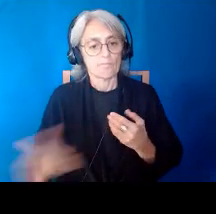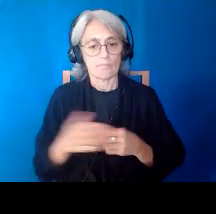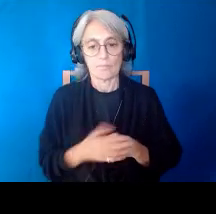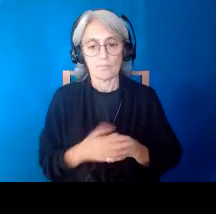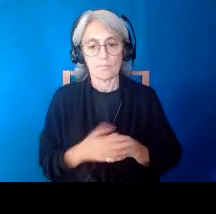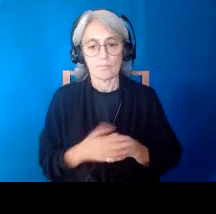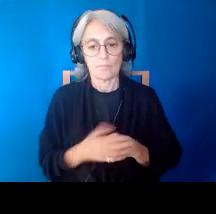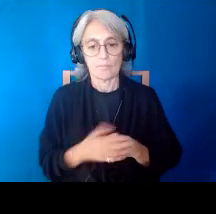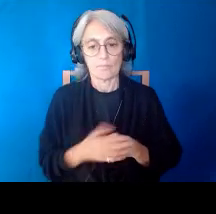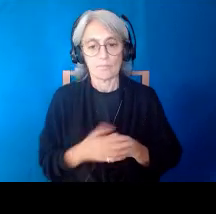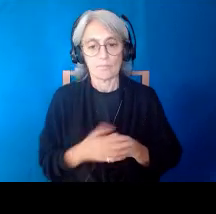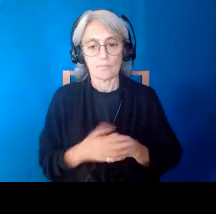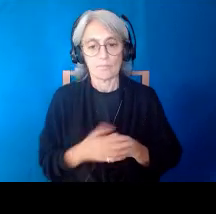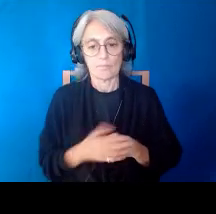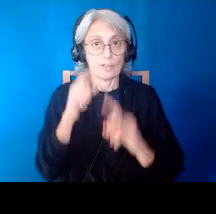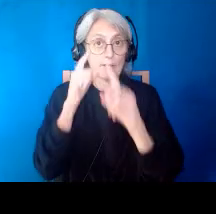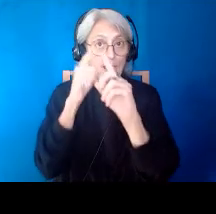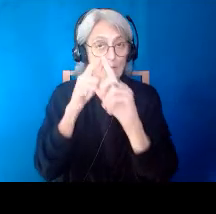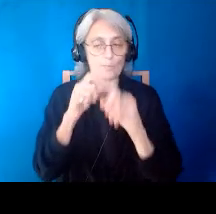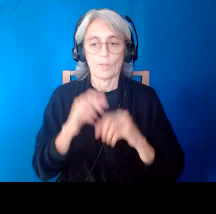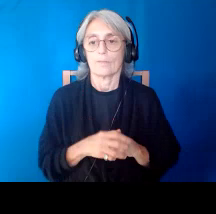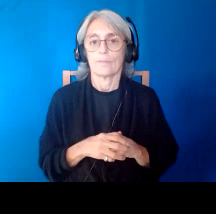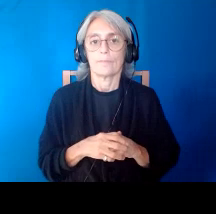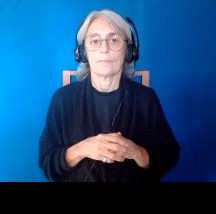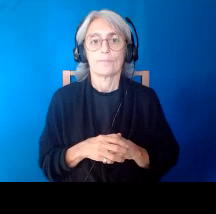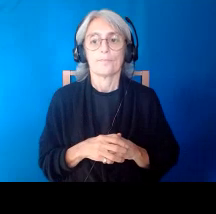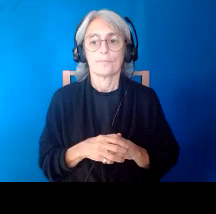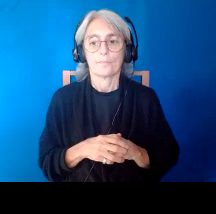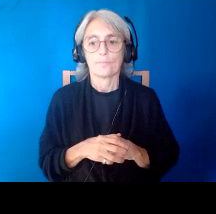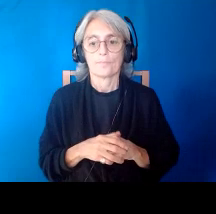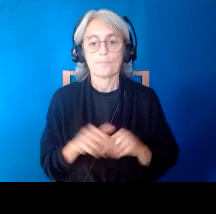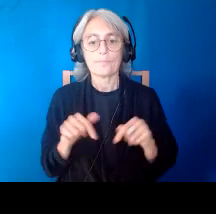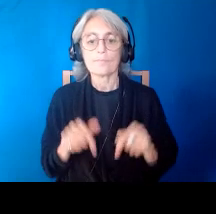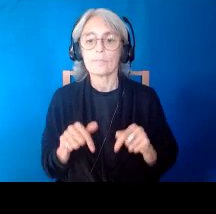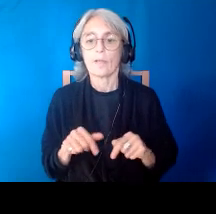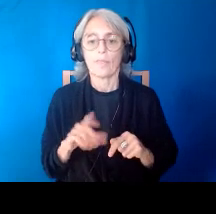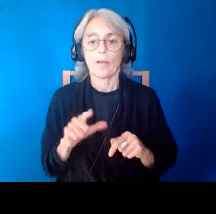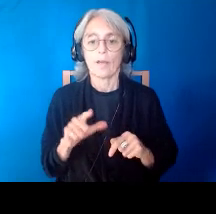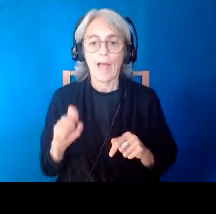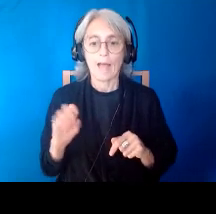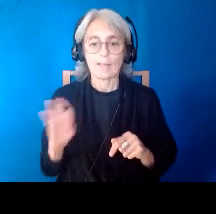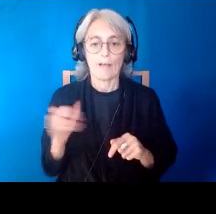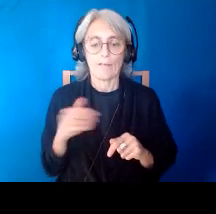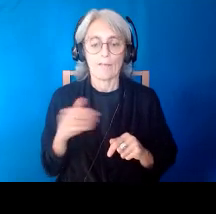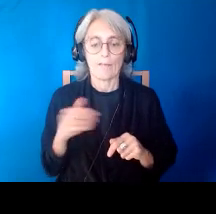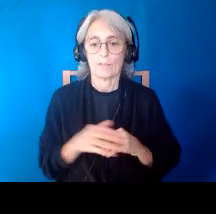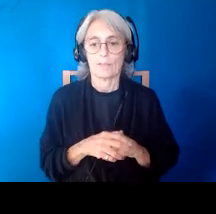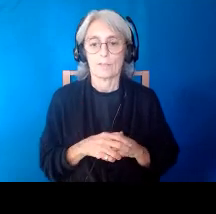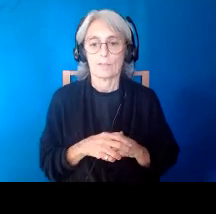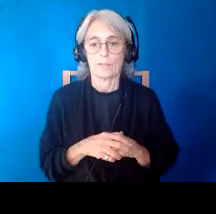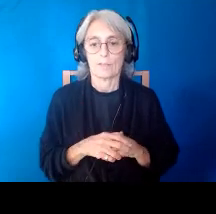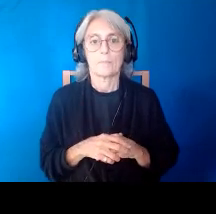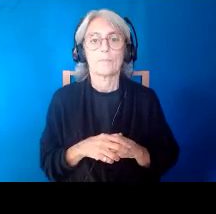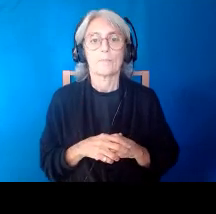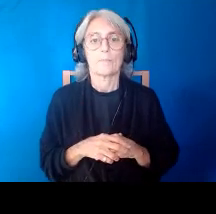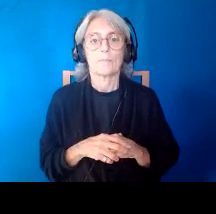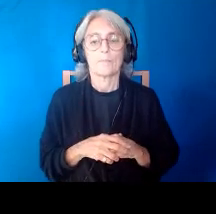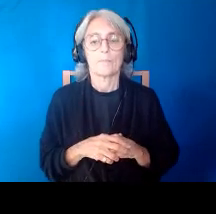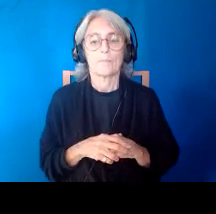just aspirations, but they are the very class of our influence. Through our collaboration with Caltrans, CalSTAT,